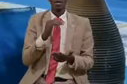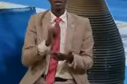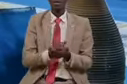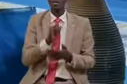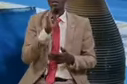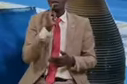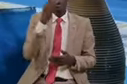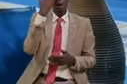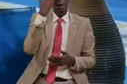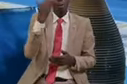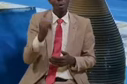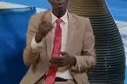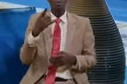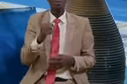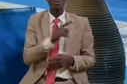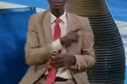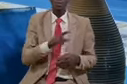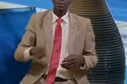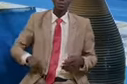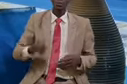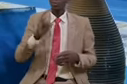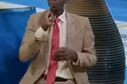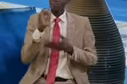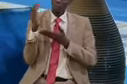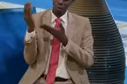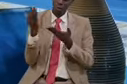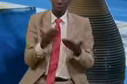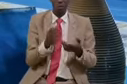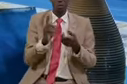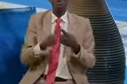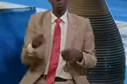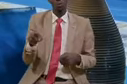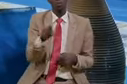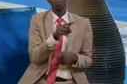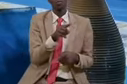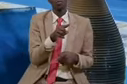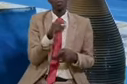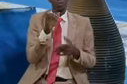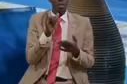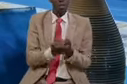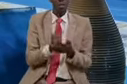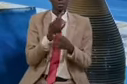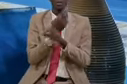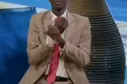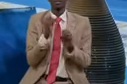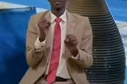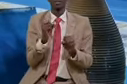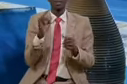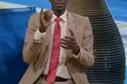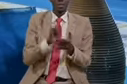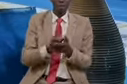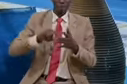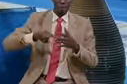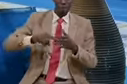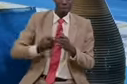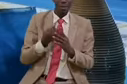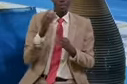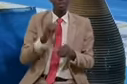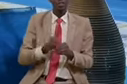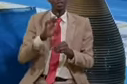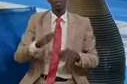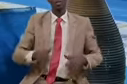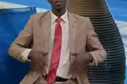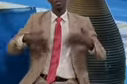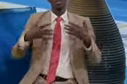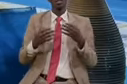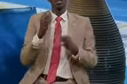the Lord is bringing to you today that redemption that begins in your life, if you